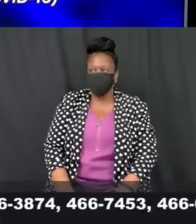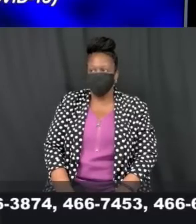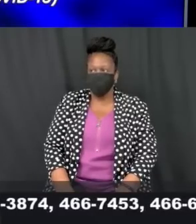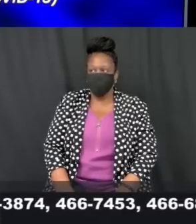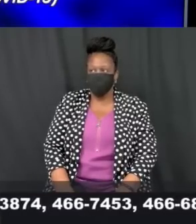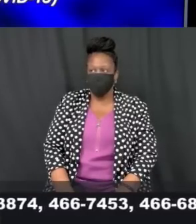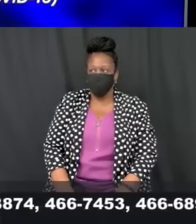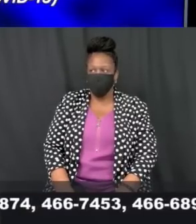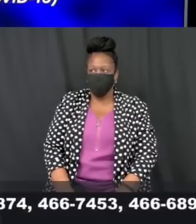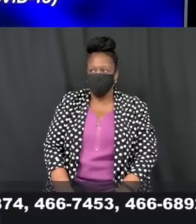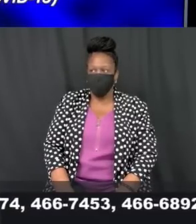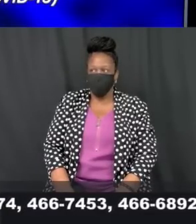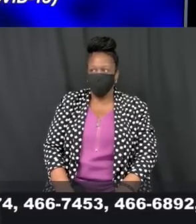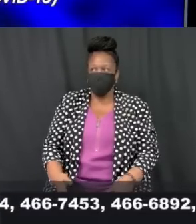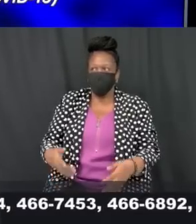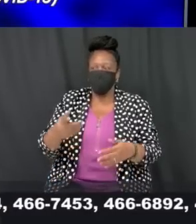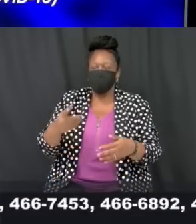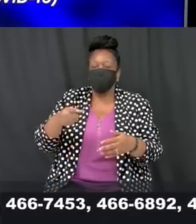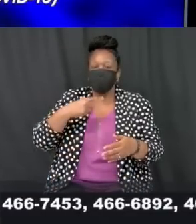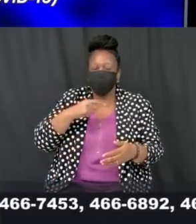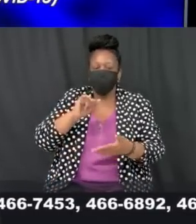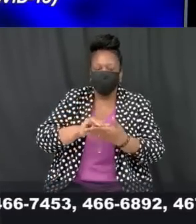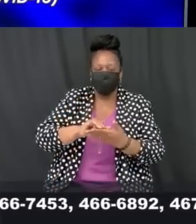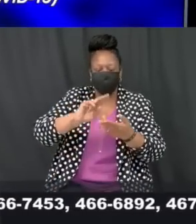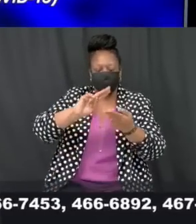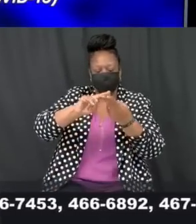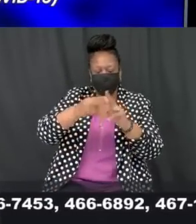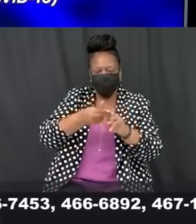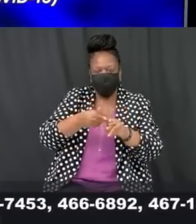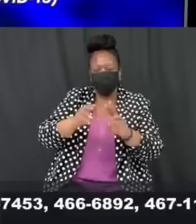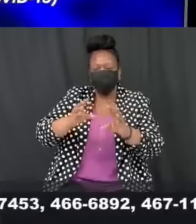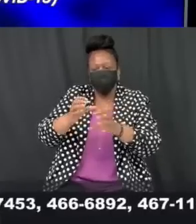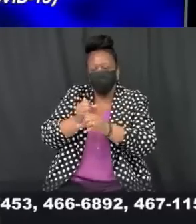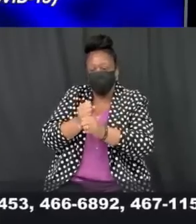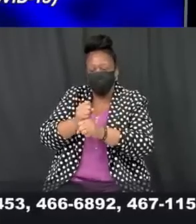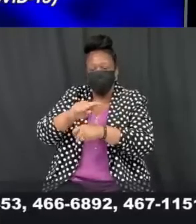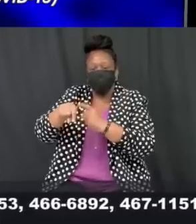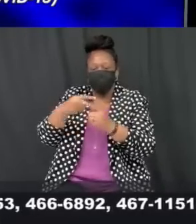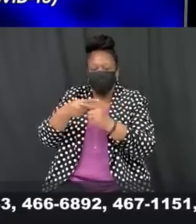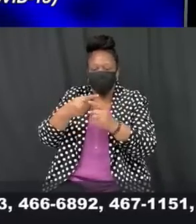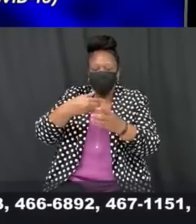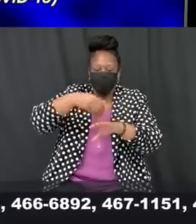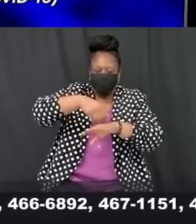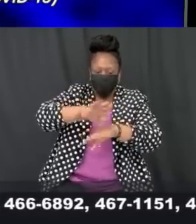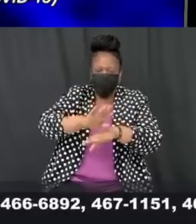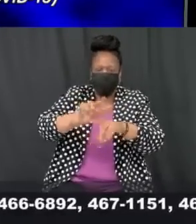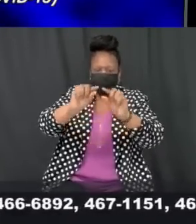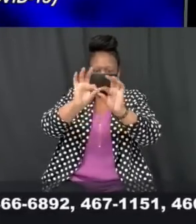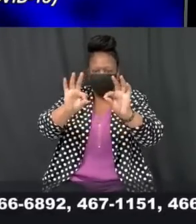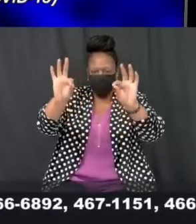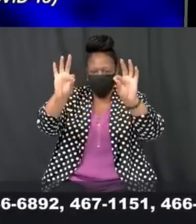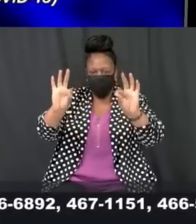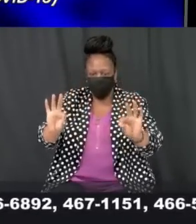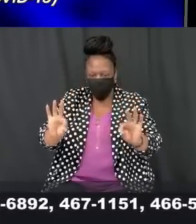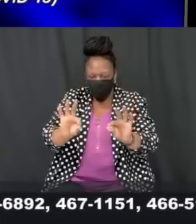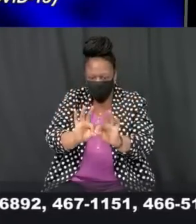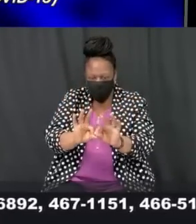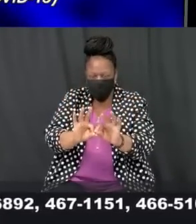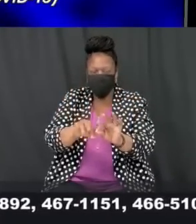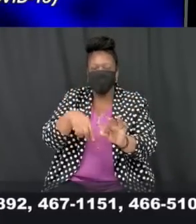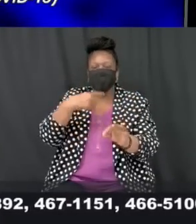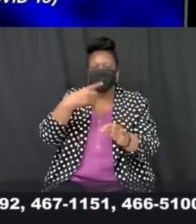form. Now, what would be eliminated from the process of having your home certified is having to do